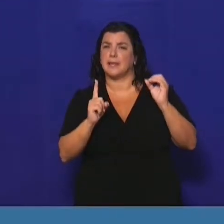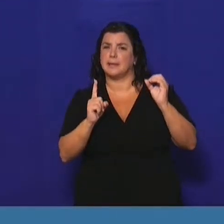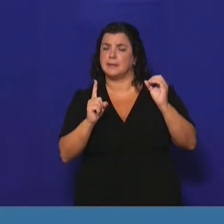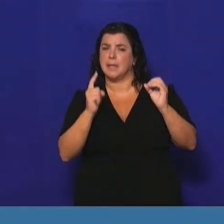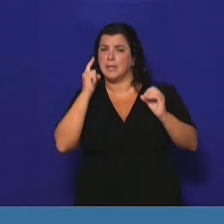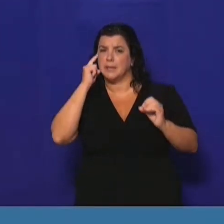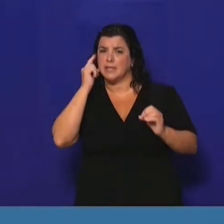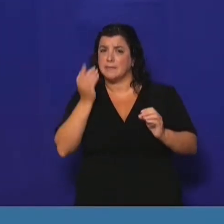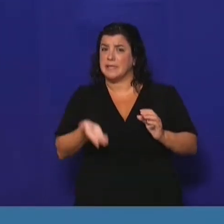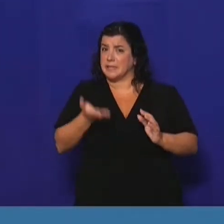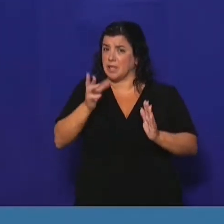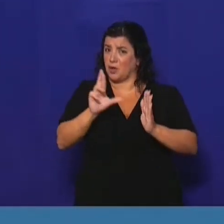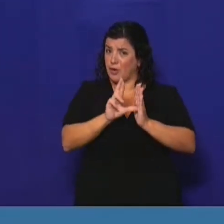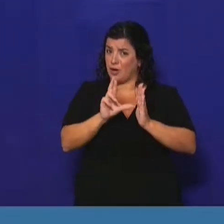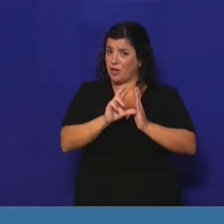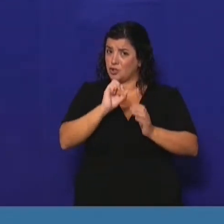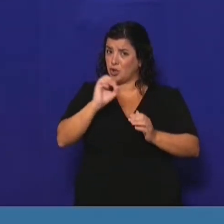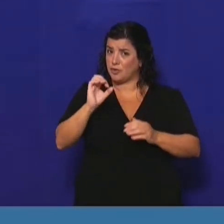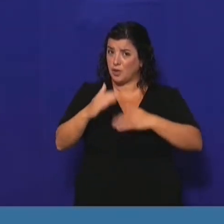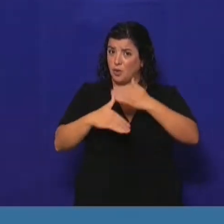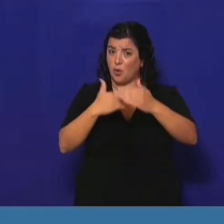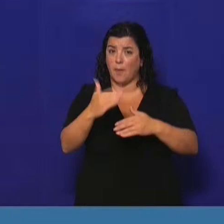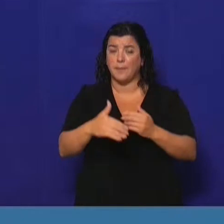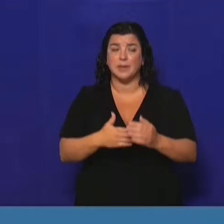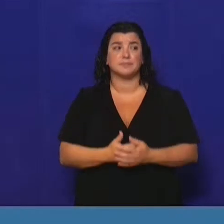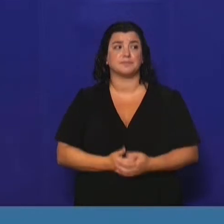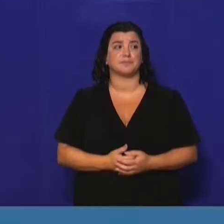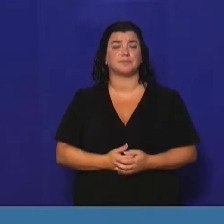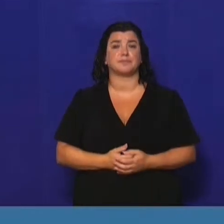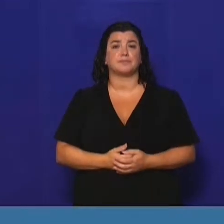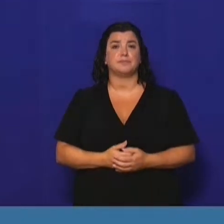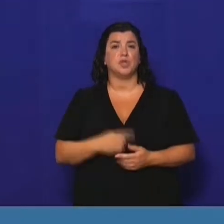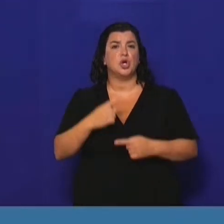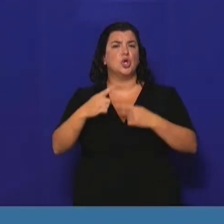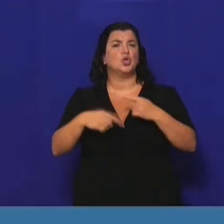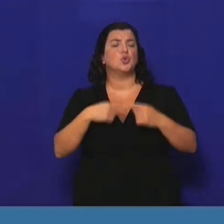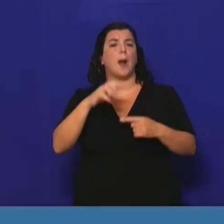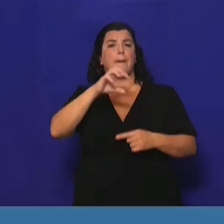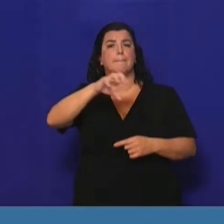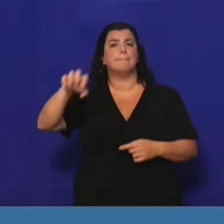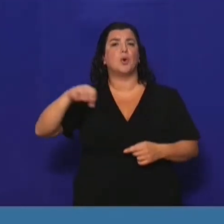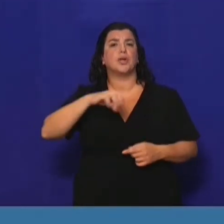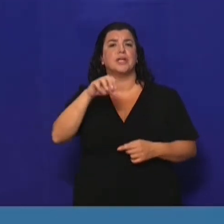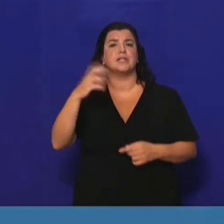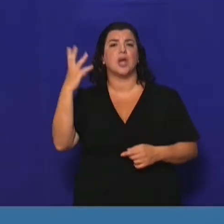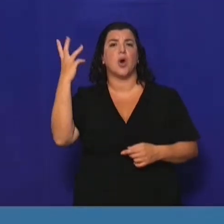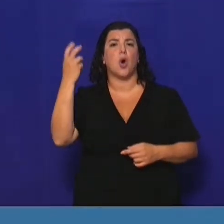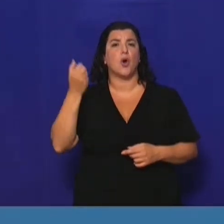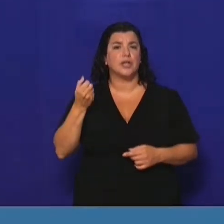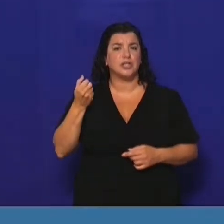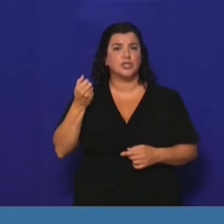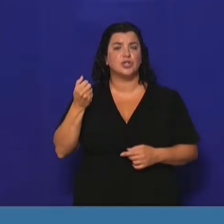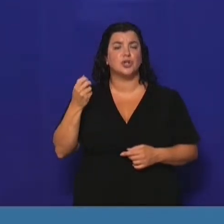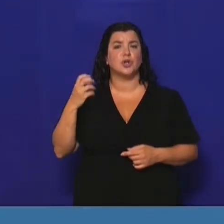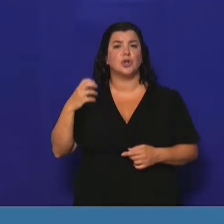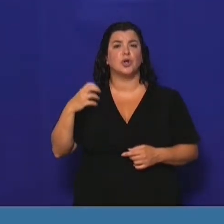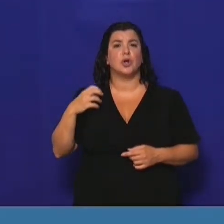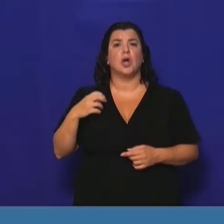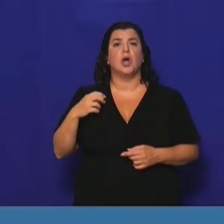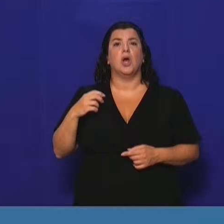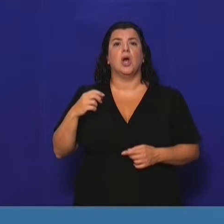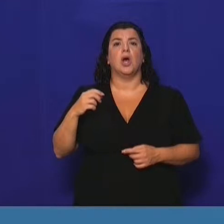days? Thank you. So, with respect to the amber countries, there is an obligation by